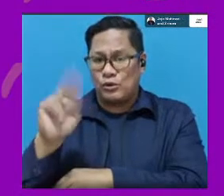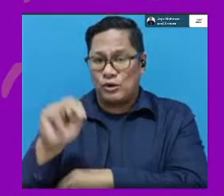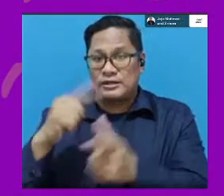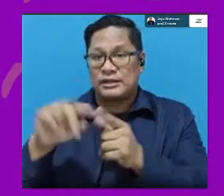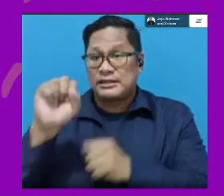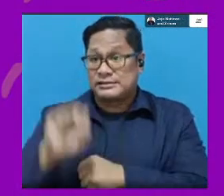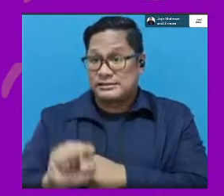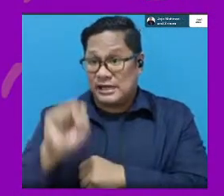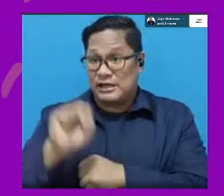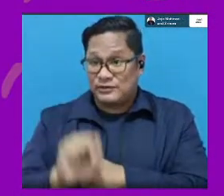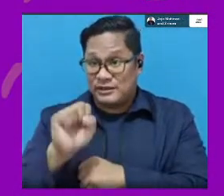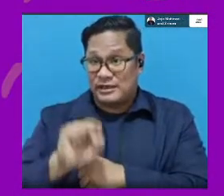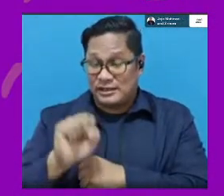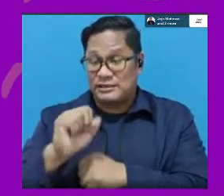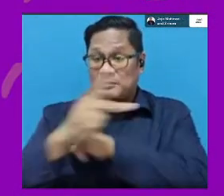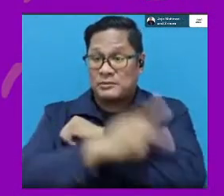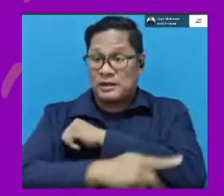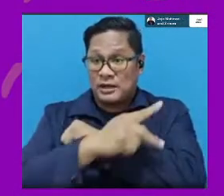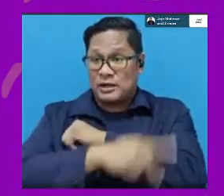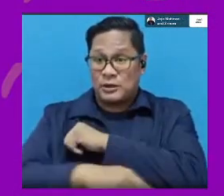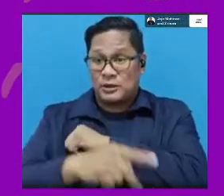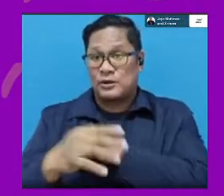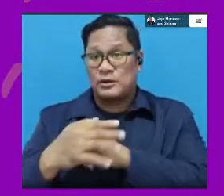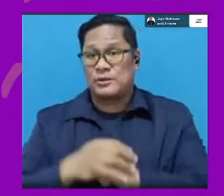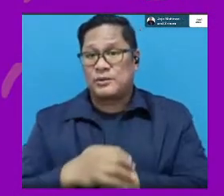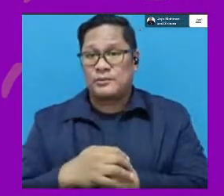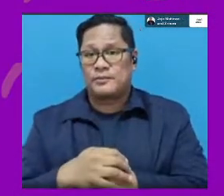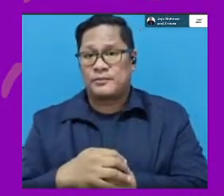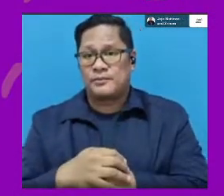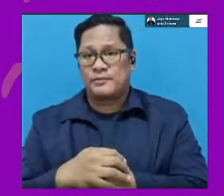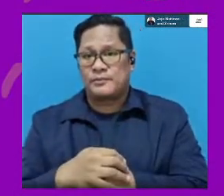of our province is the more